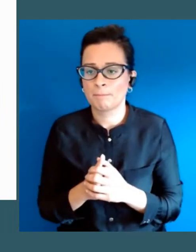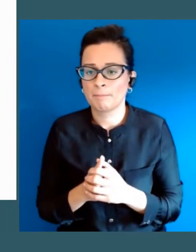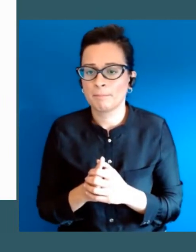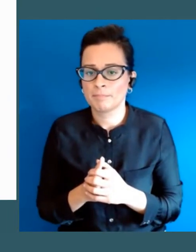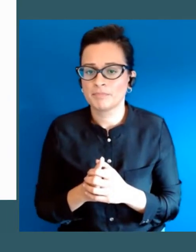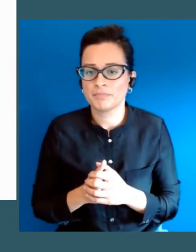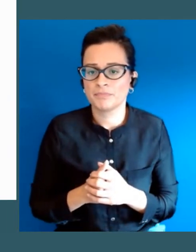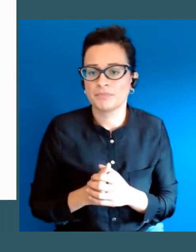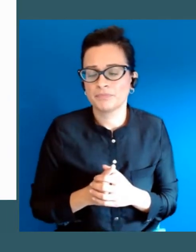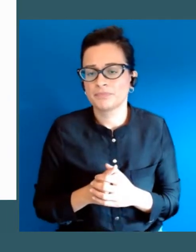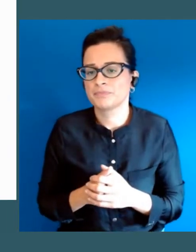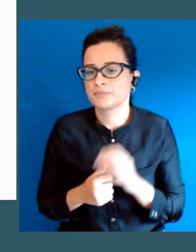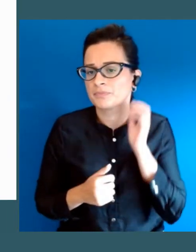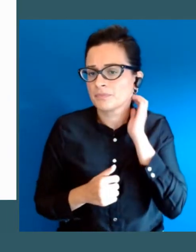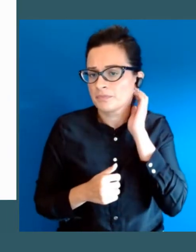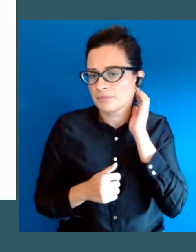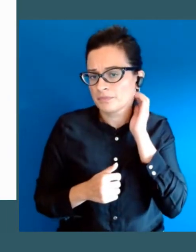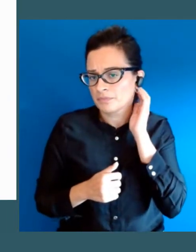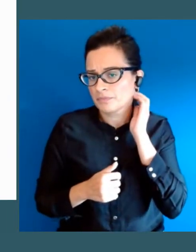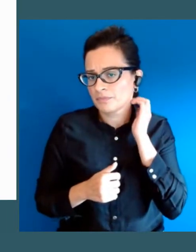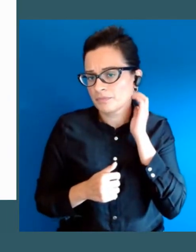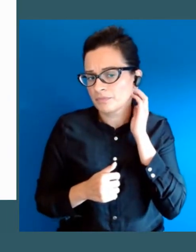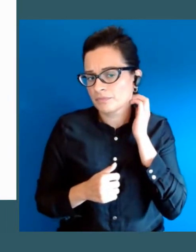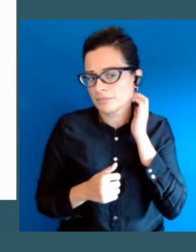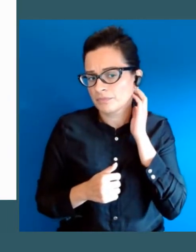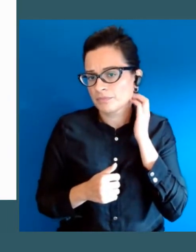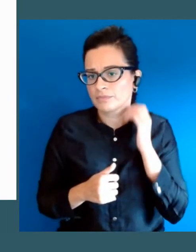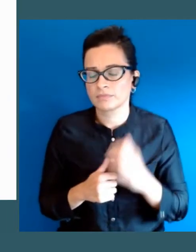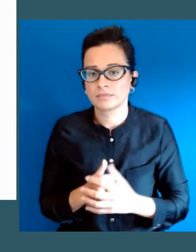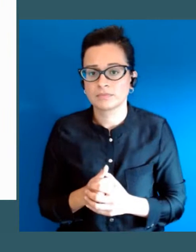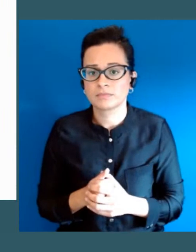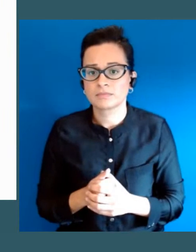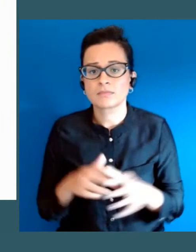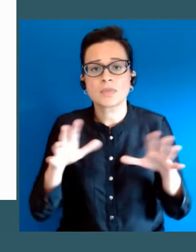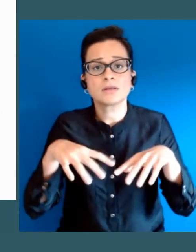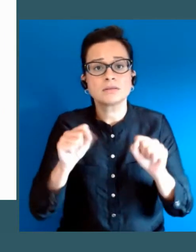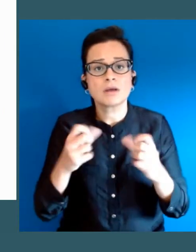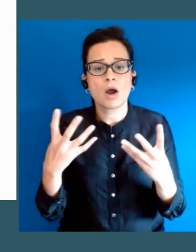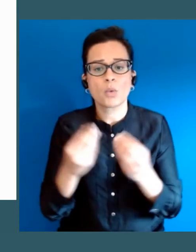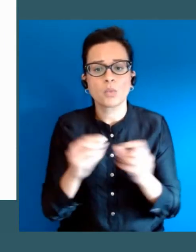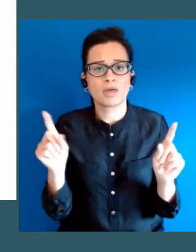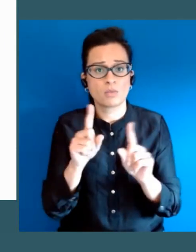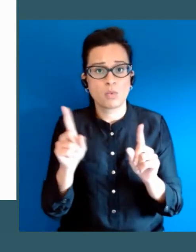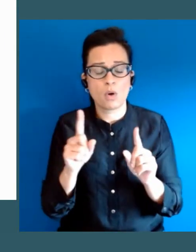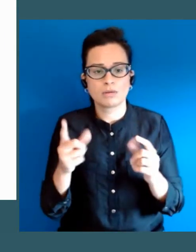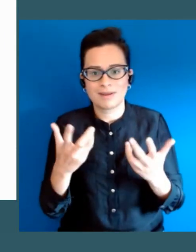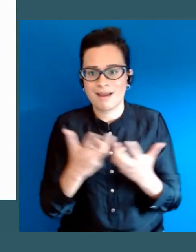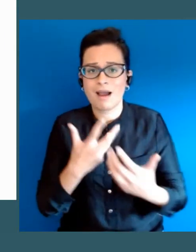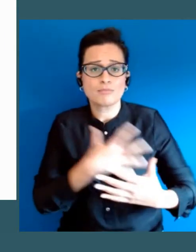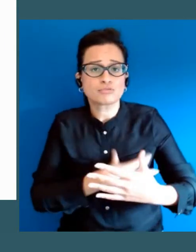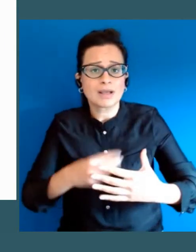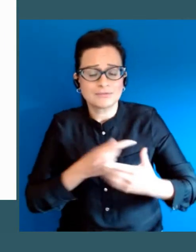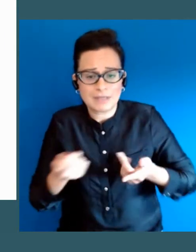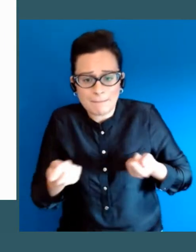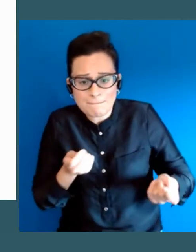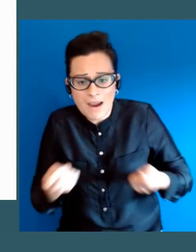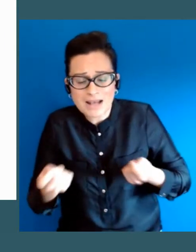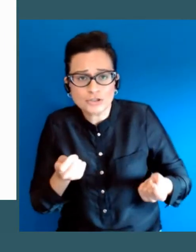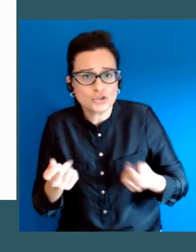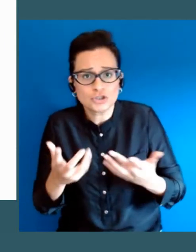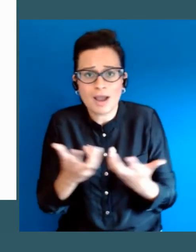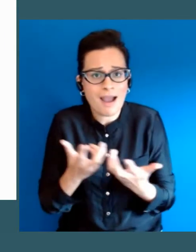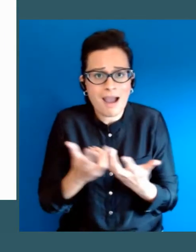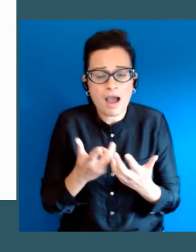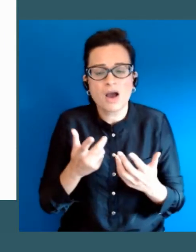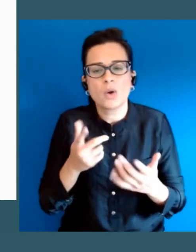to them. So let's start with the management of breastfeeding. We know it is less common in our breastfed babies than formula-fed babies,